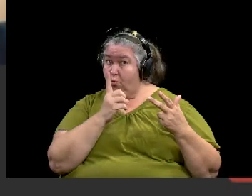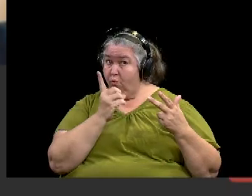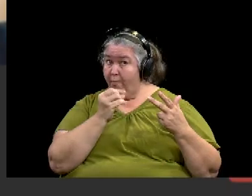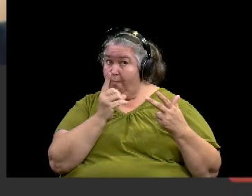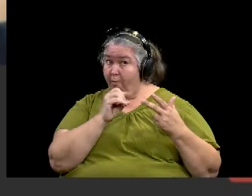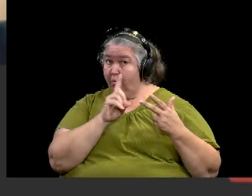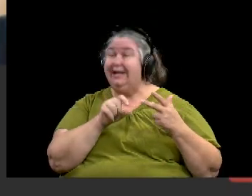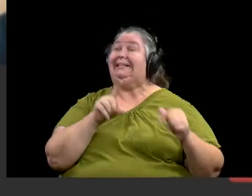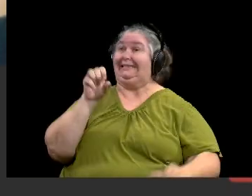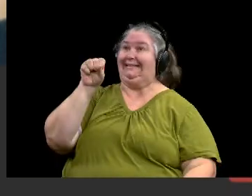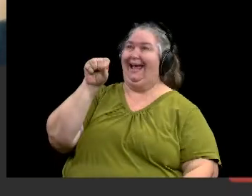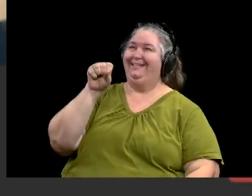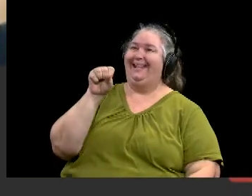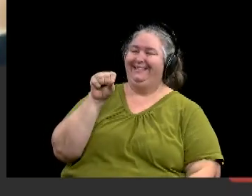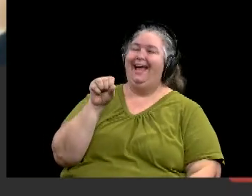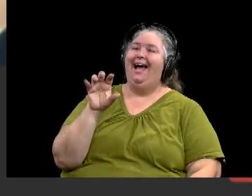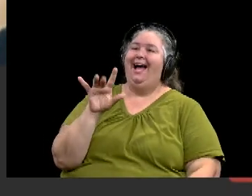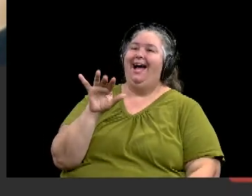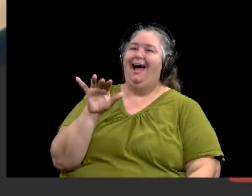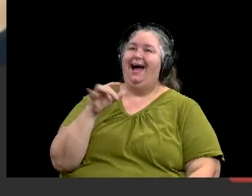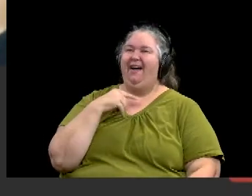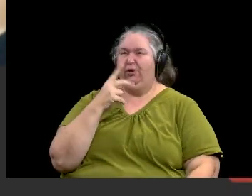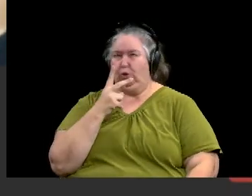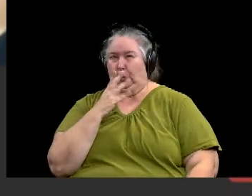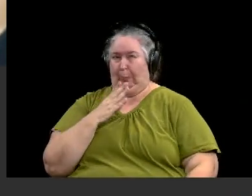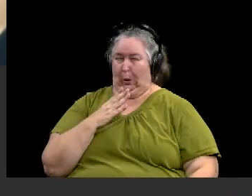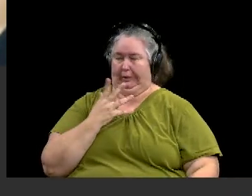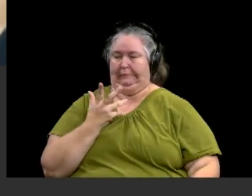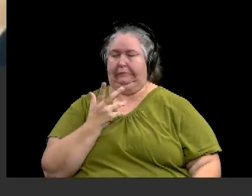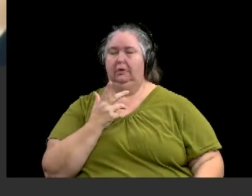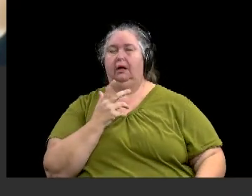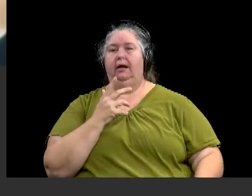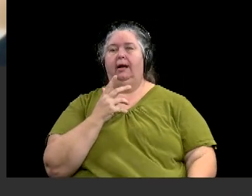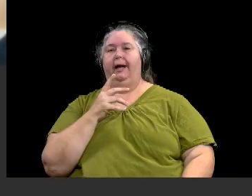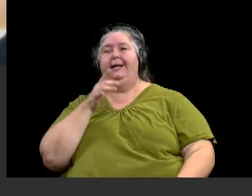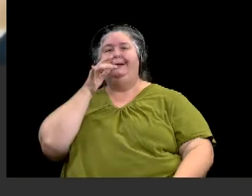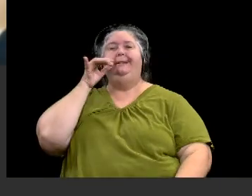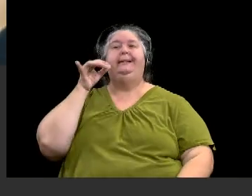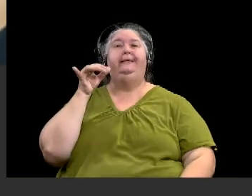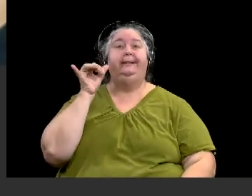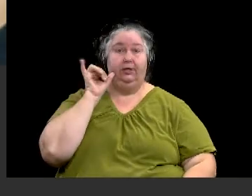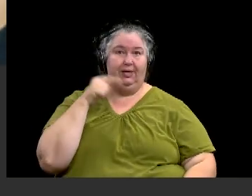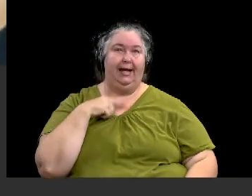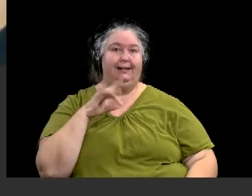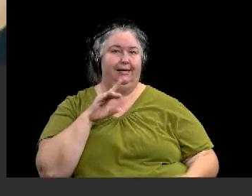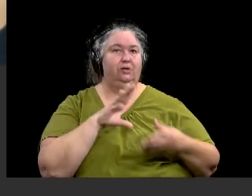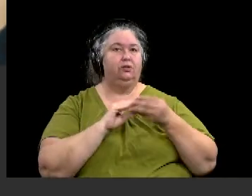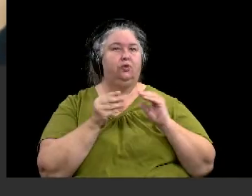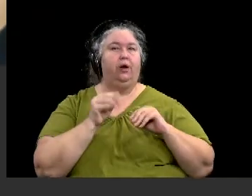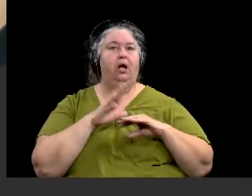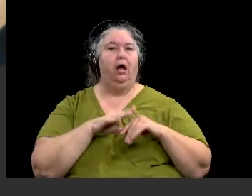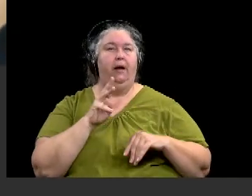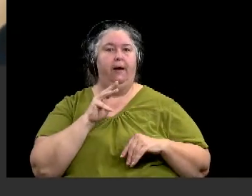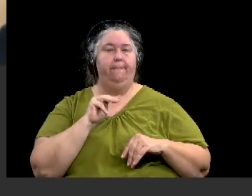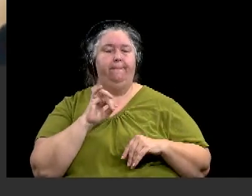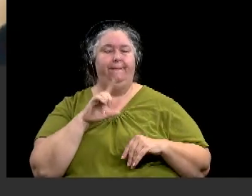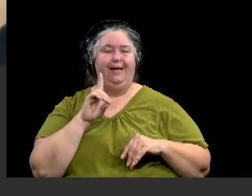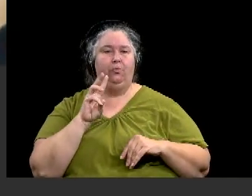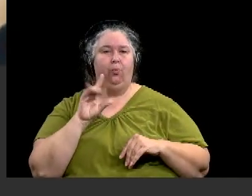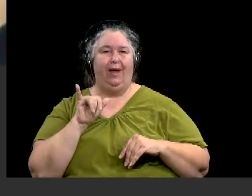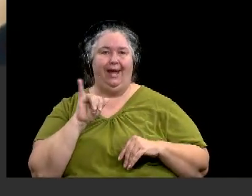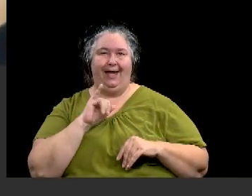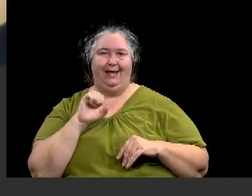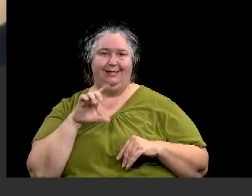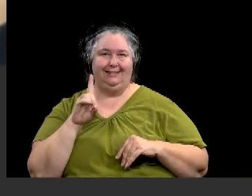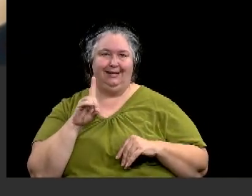question. Basically, yesterday I did a story on Midway ISD sending a petition to the governor asking to